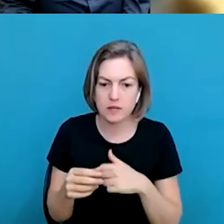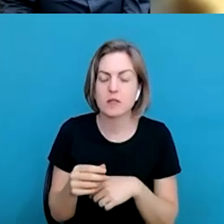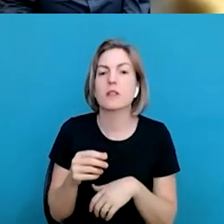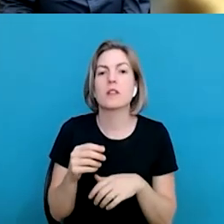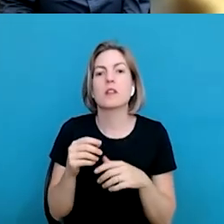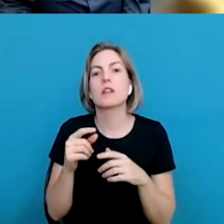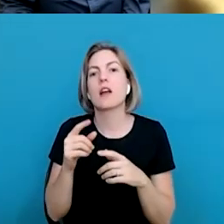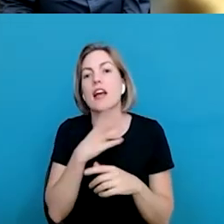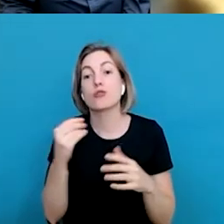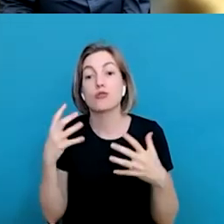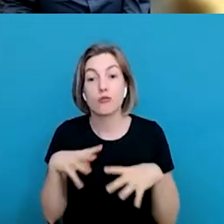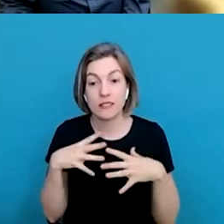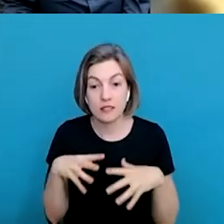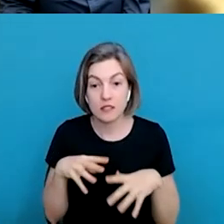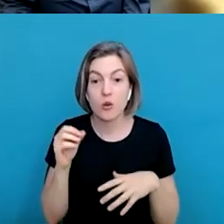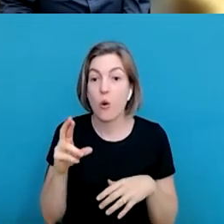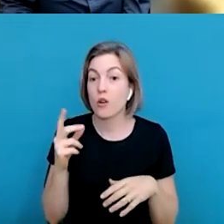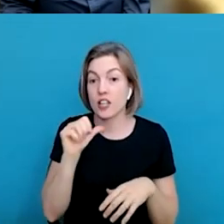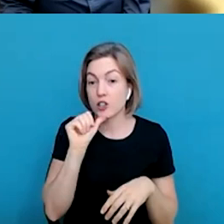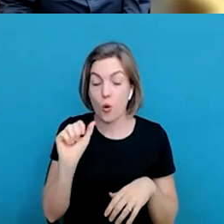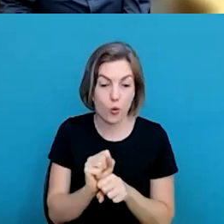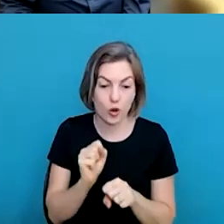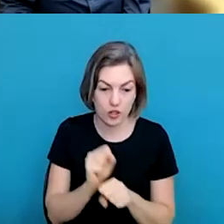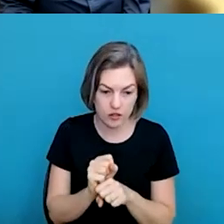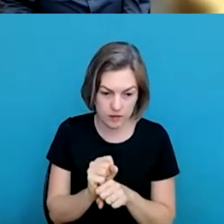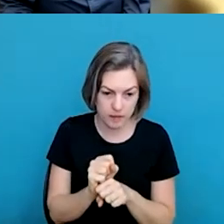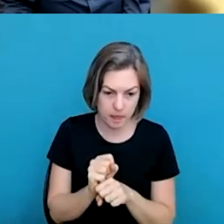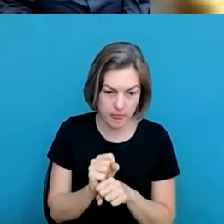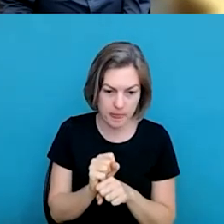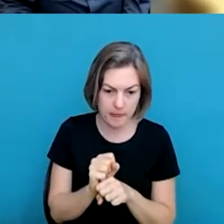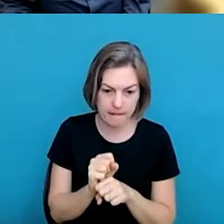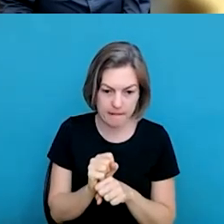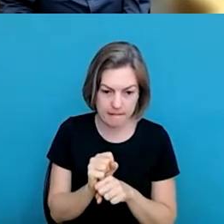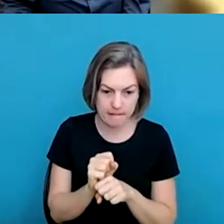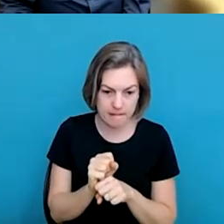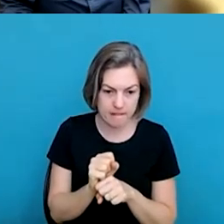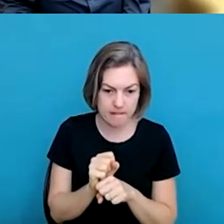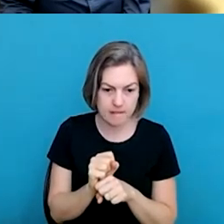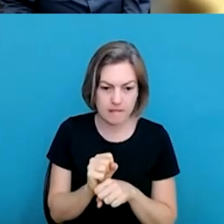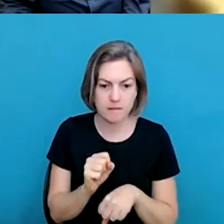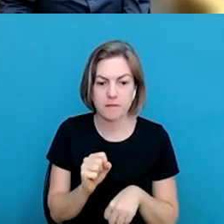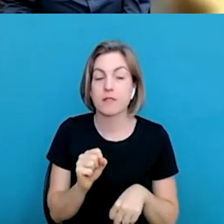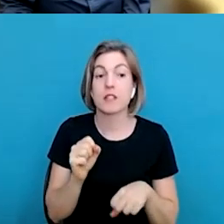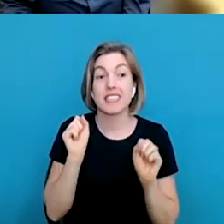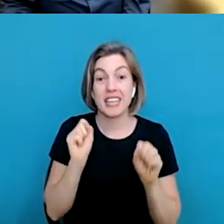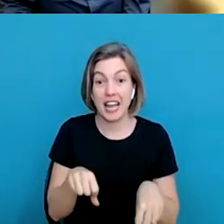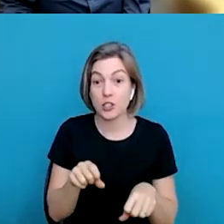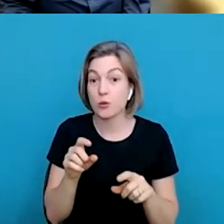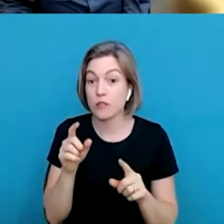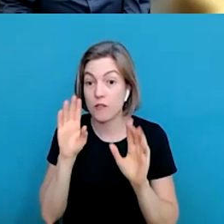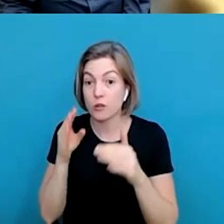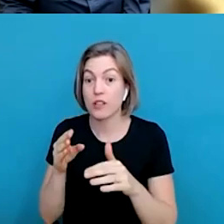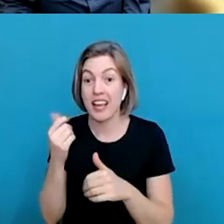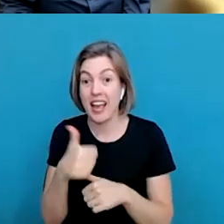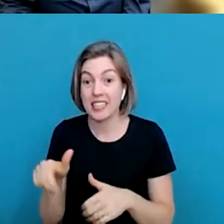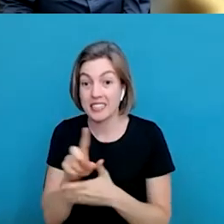dresses, or they just don't work. Could you, have it, aim it at any design and have